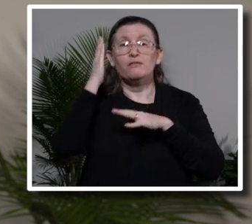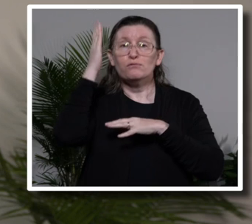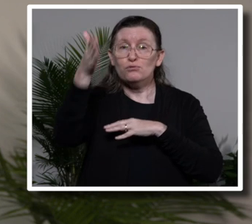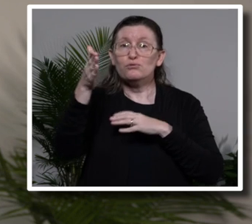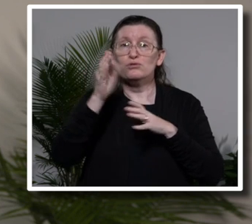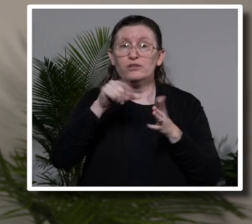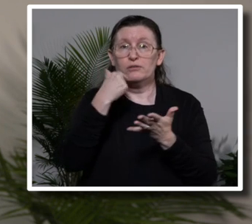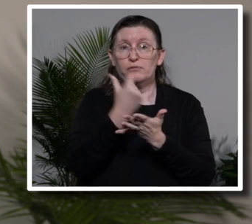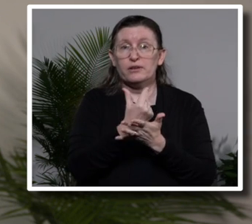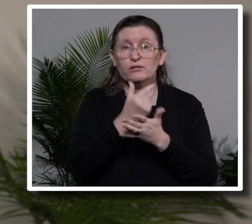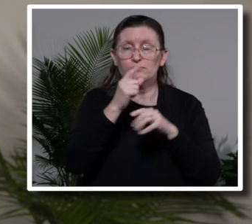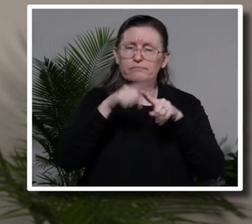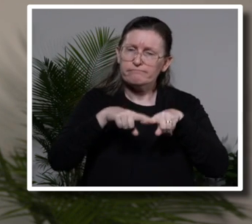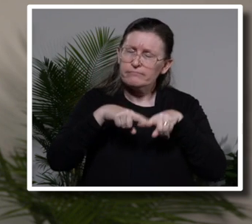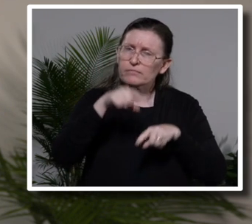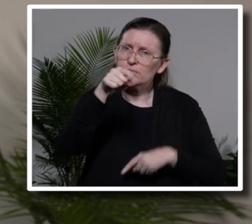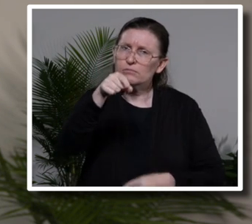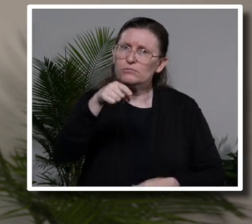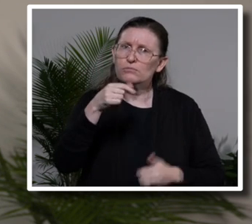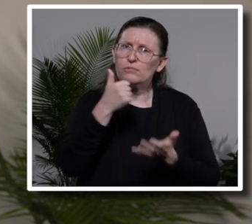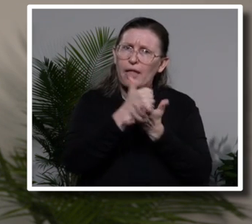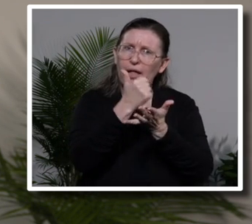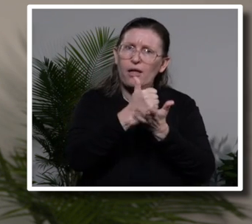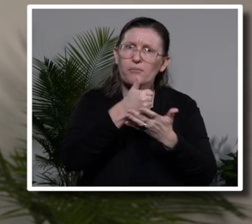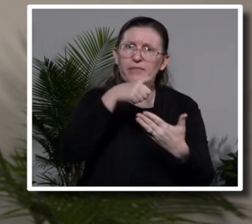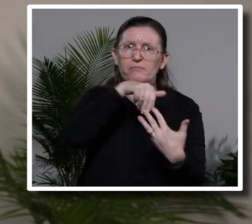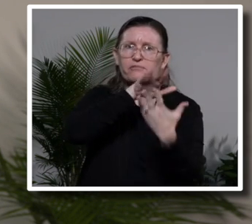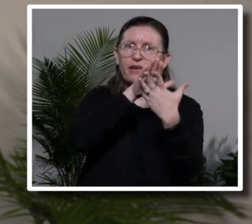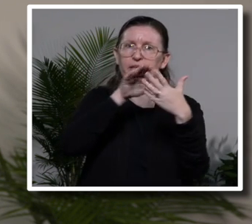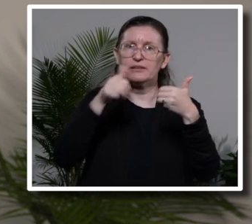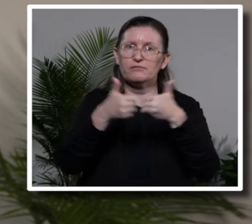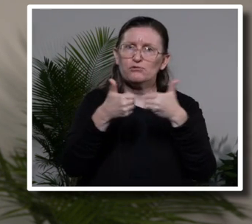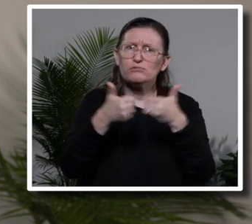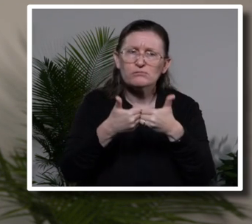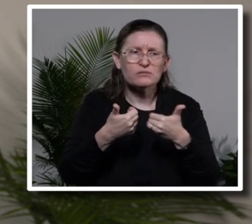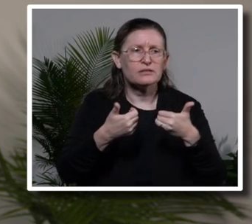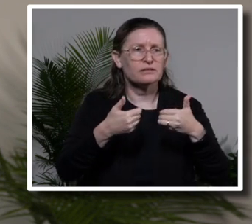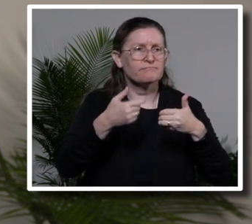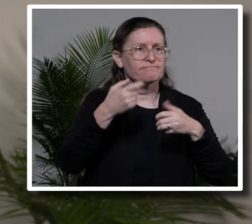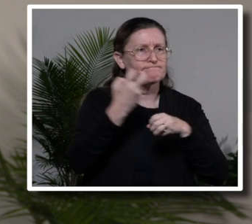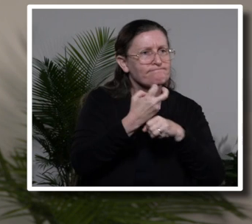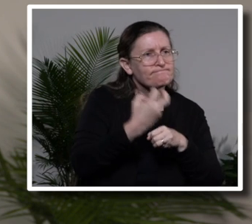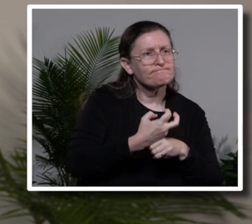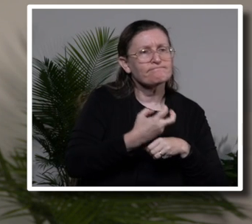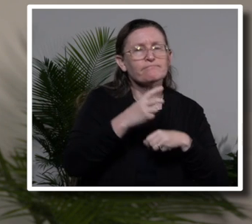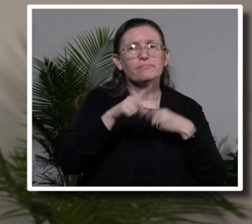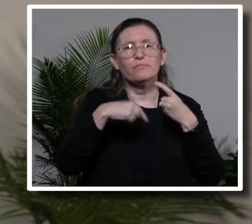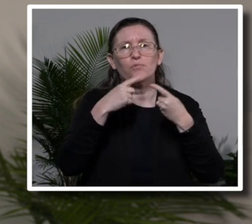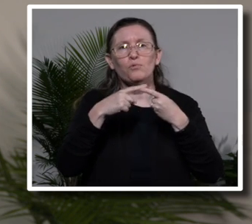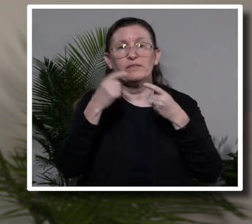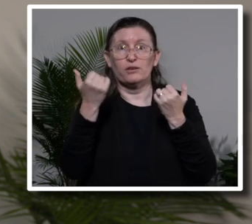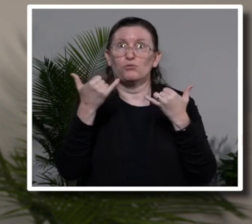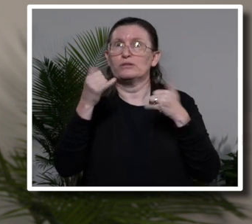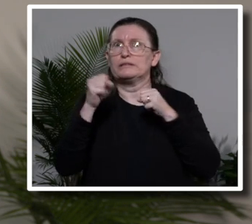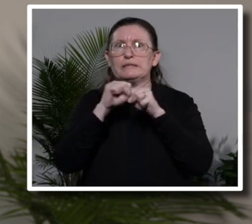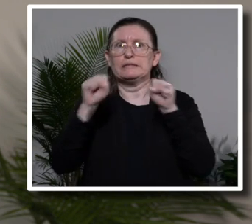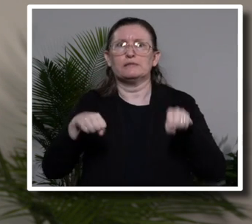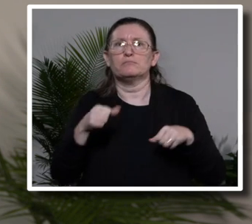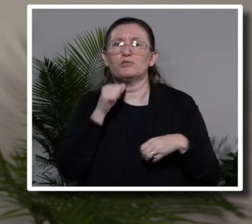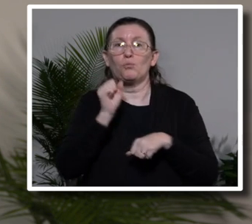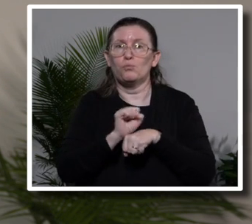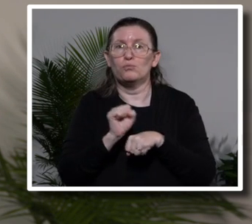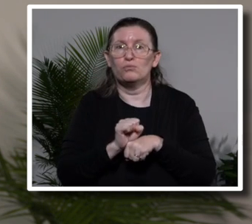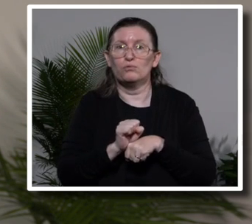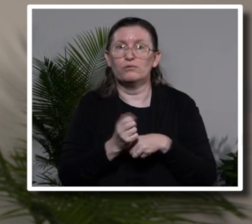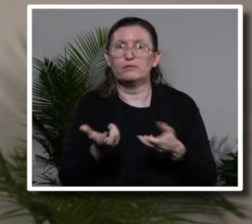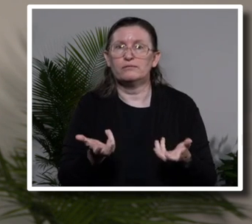to lead them through challenges and help them face adversity when the current systems are no longer viable. So